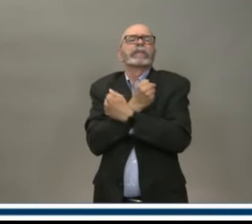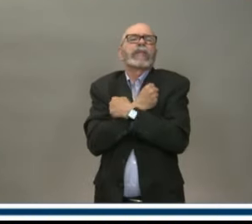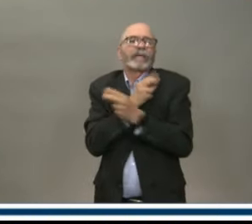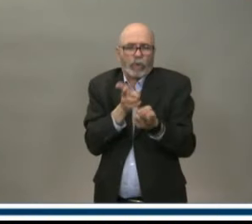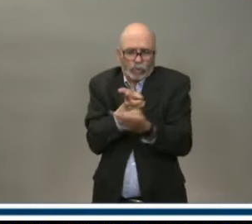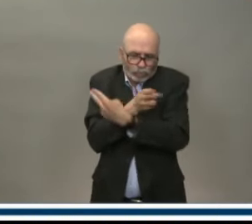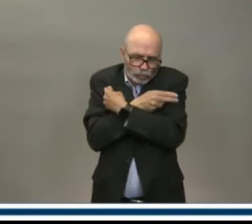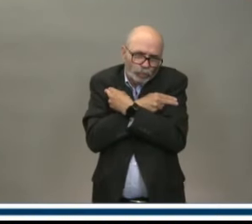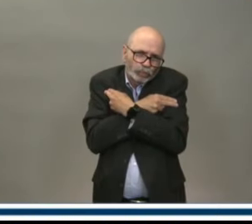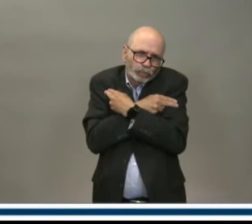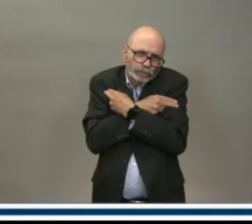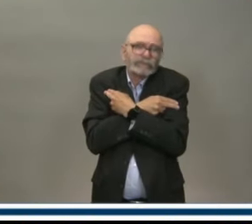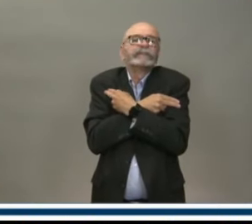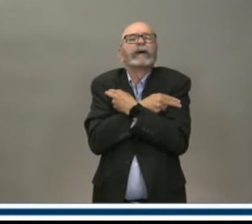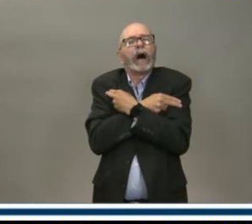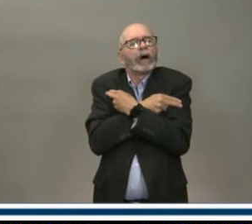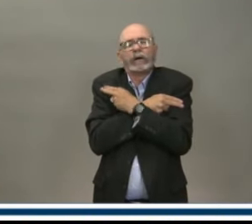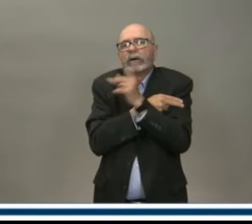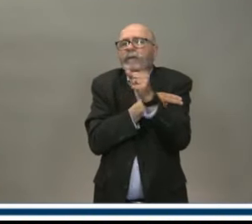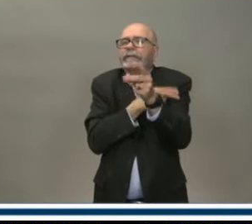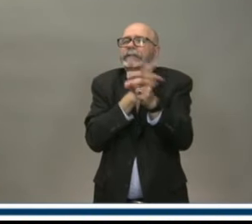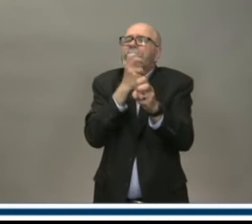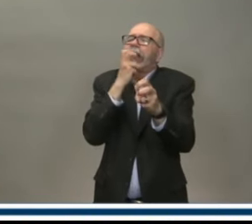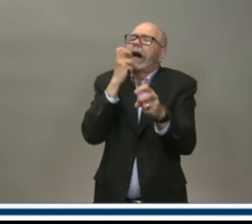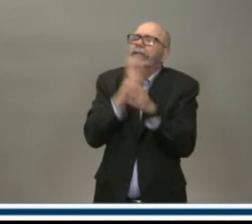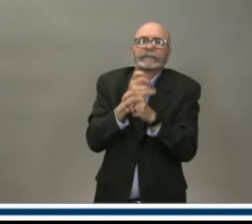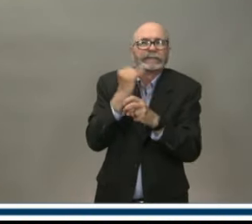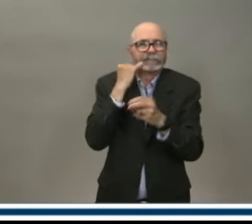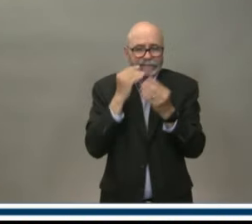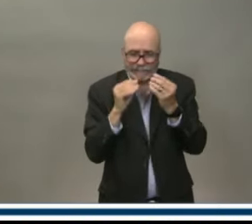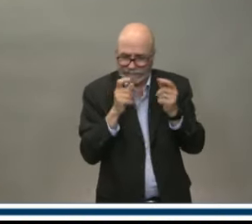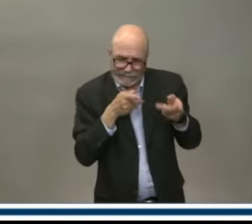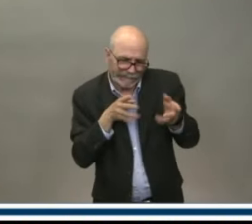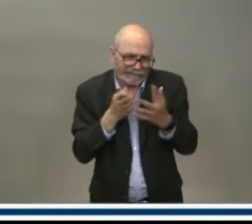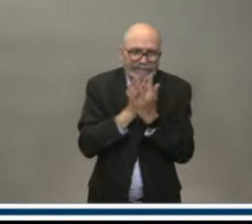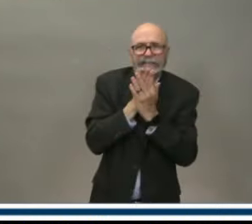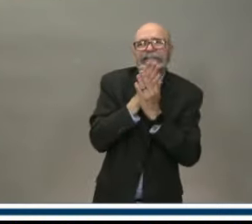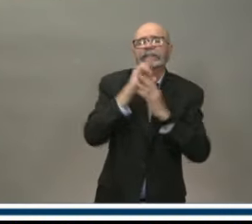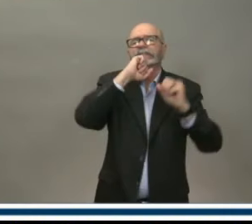While it's hard to imagine how we'll ever get through this, we will.